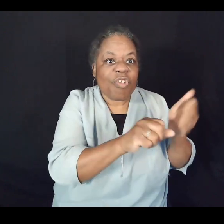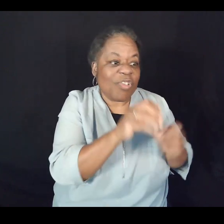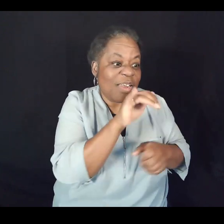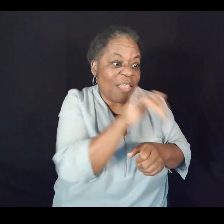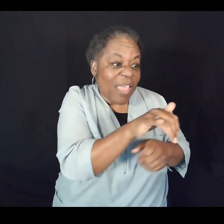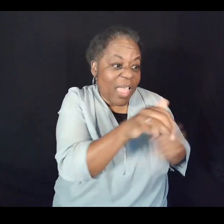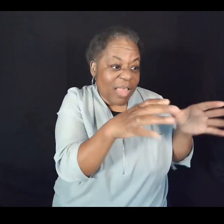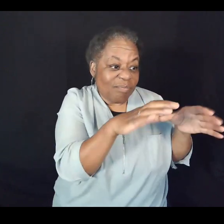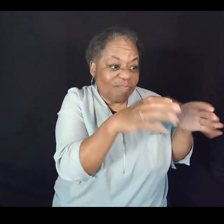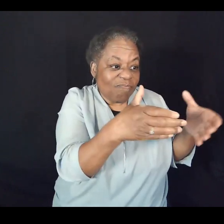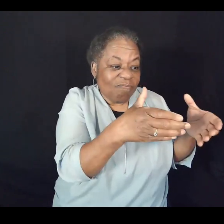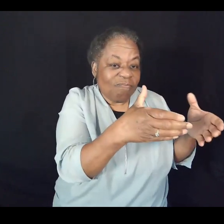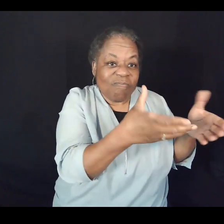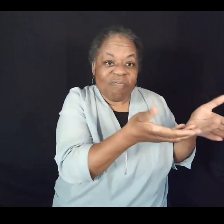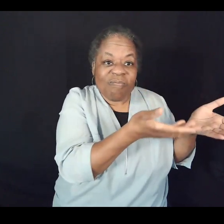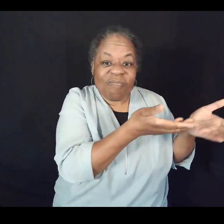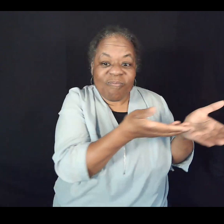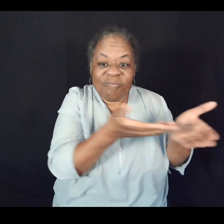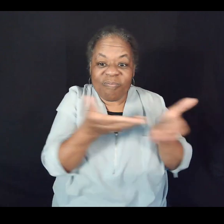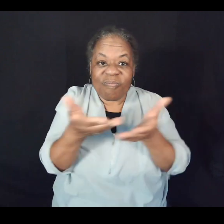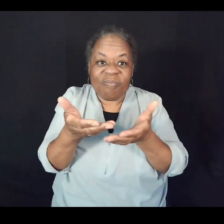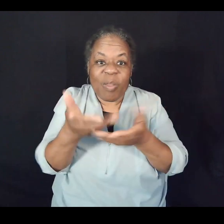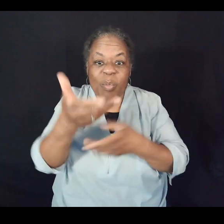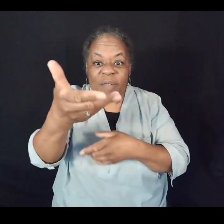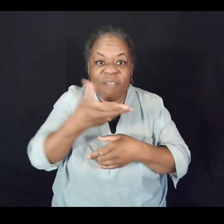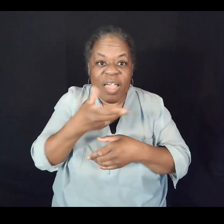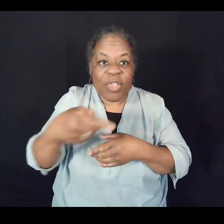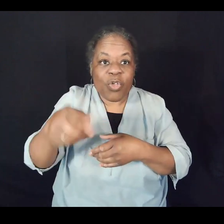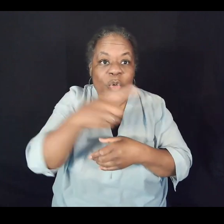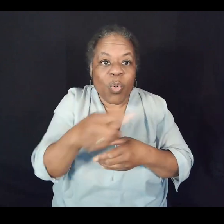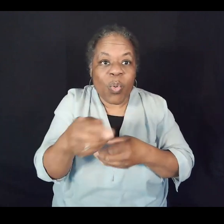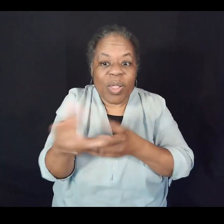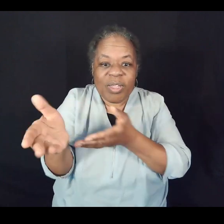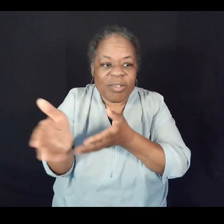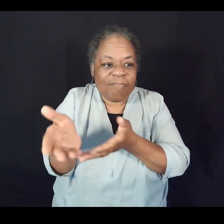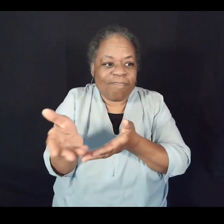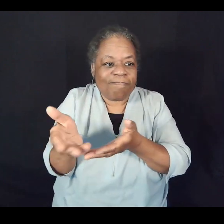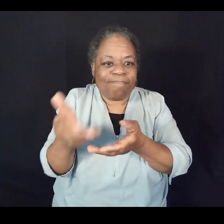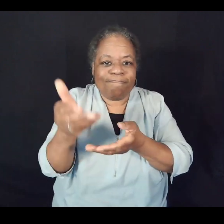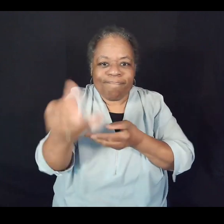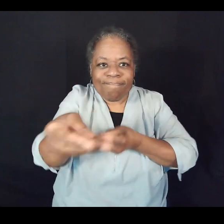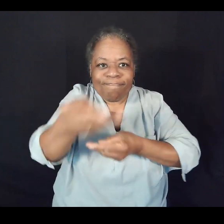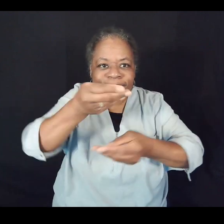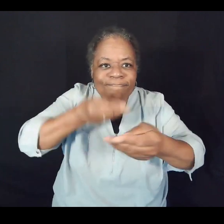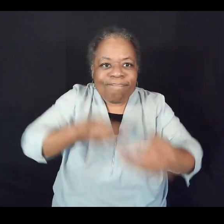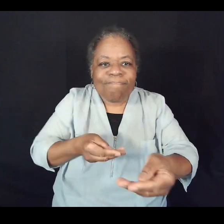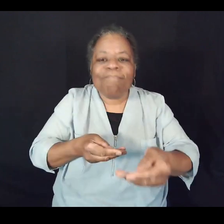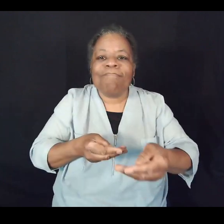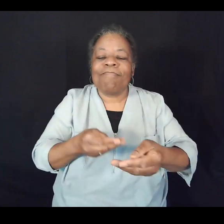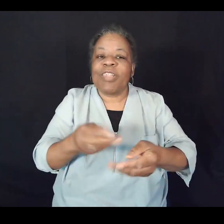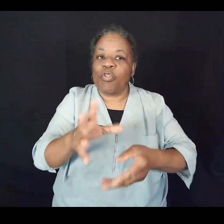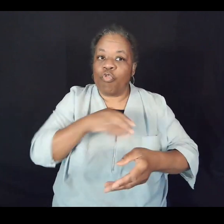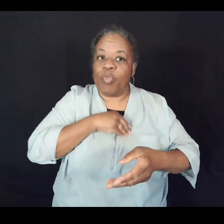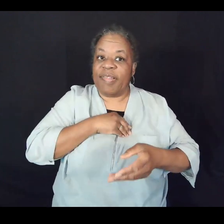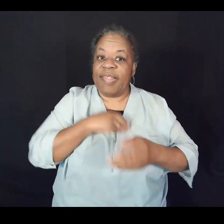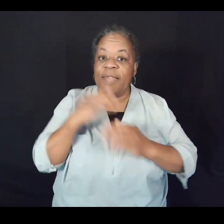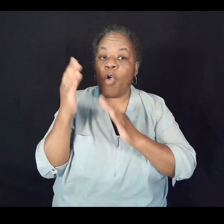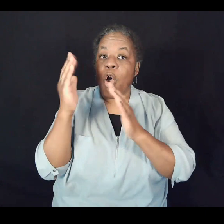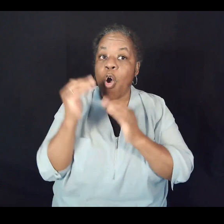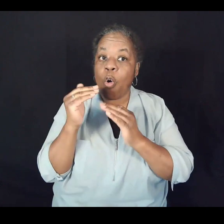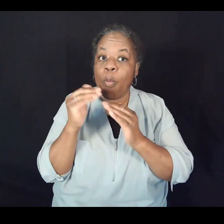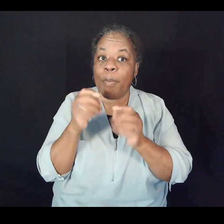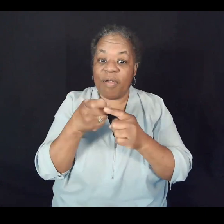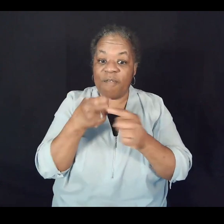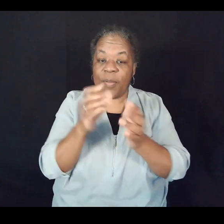want to invite you to receive the hope and the joy that can come from the book of Revelation, that there is a God who loves us